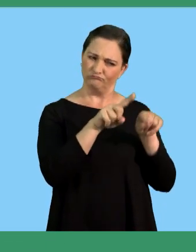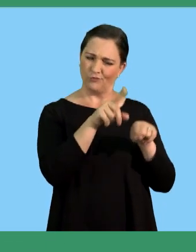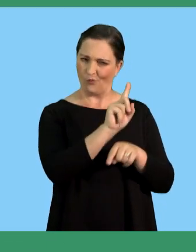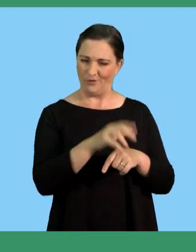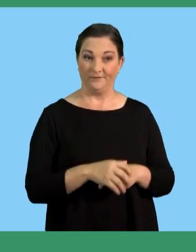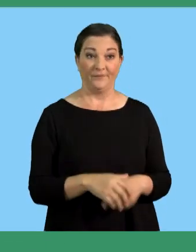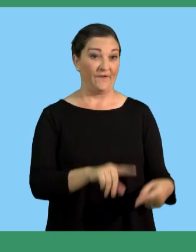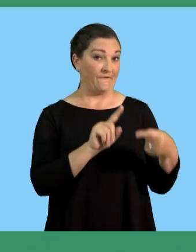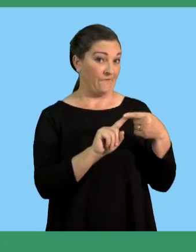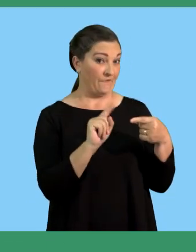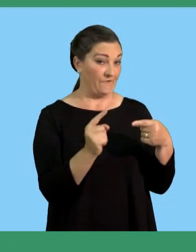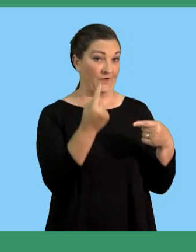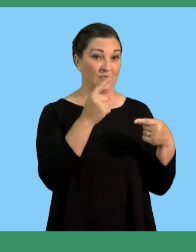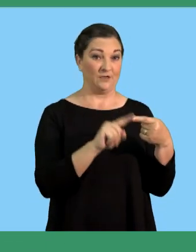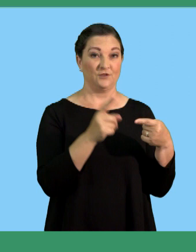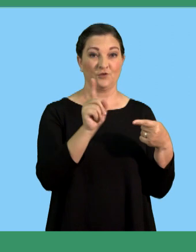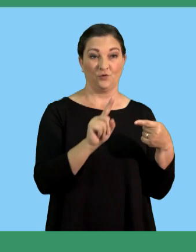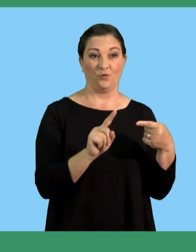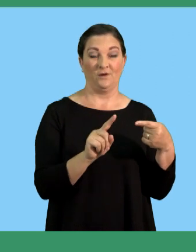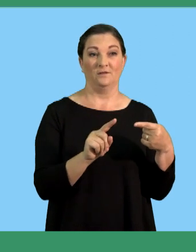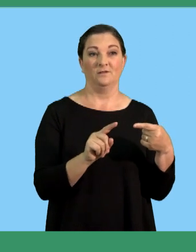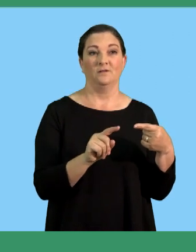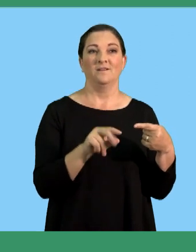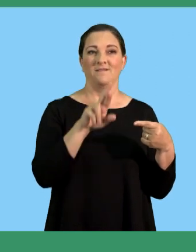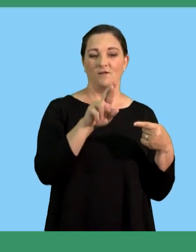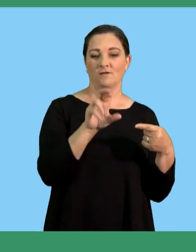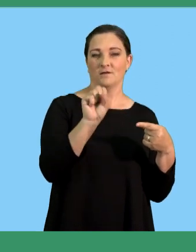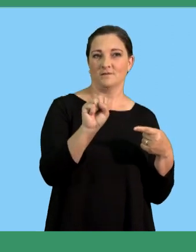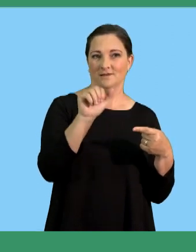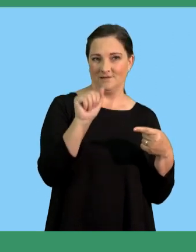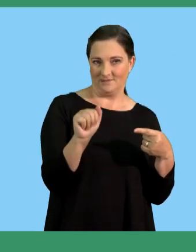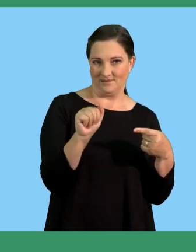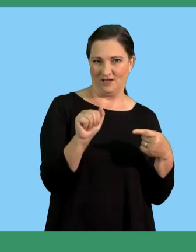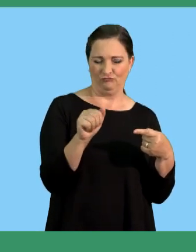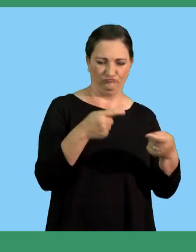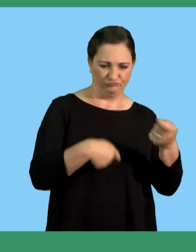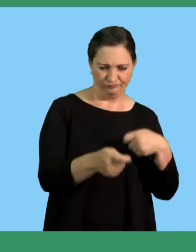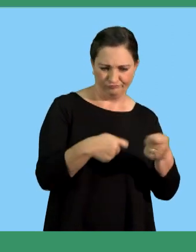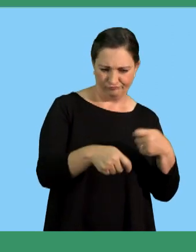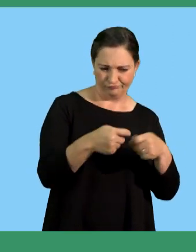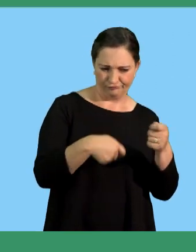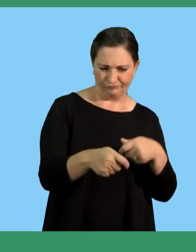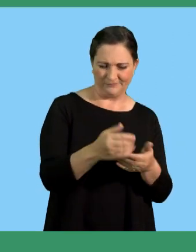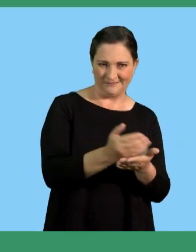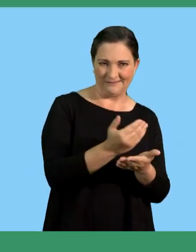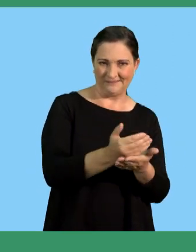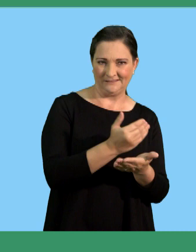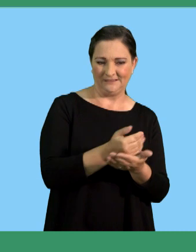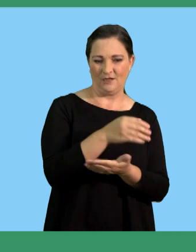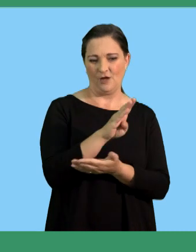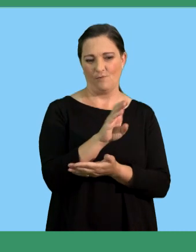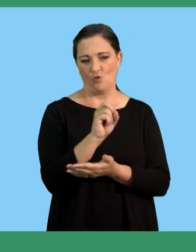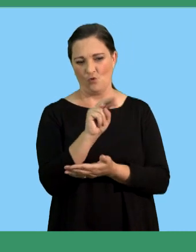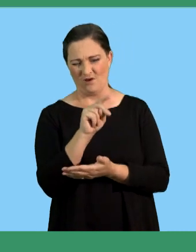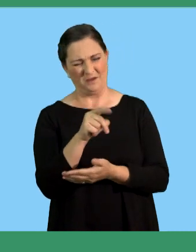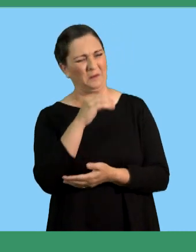The first form of investment is your RSA retail savings bond. Now, what do we mean by that? This is